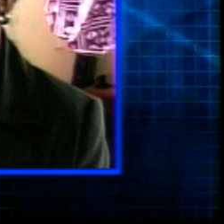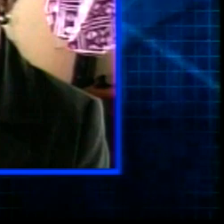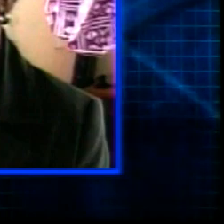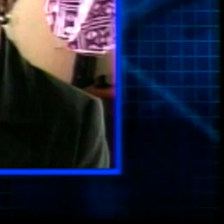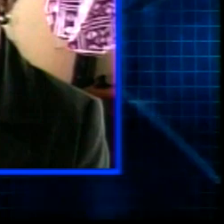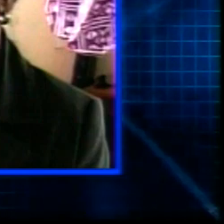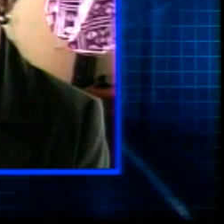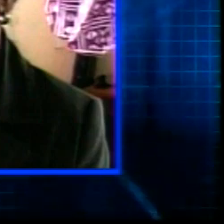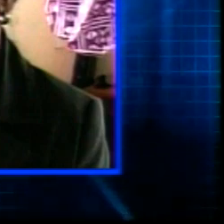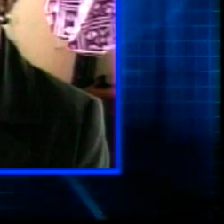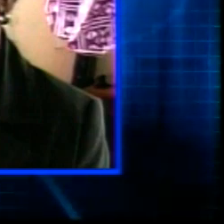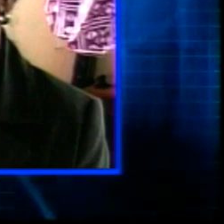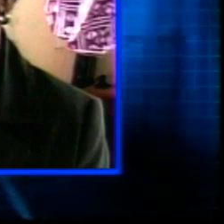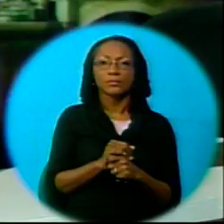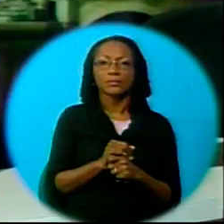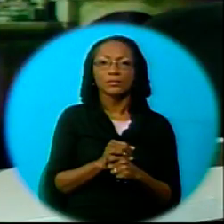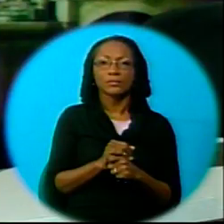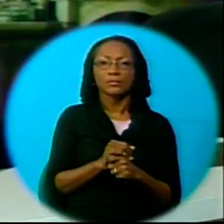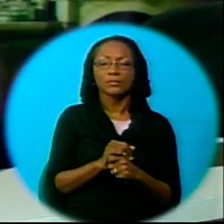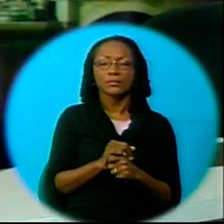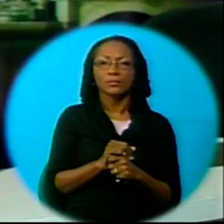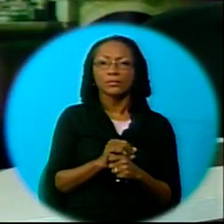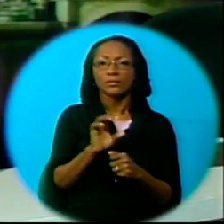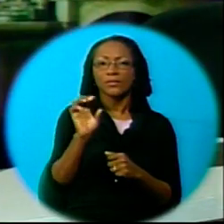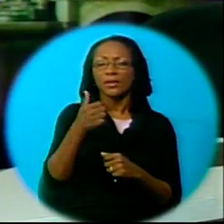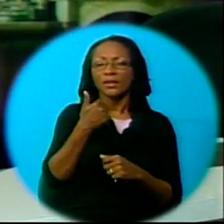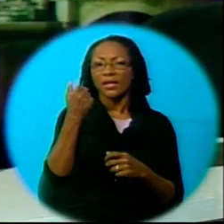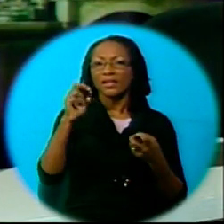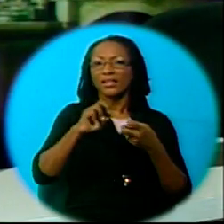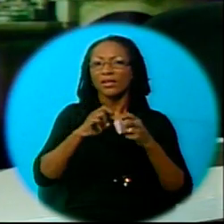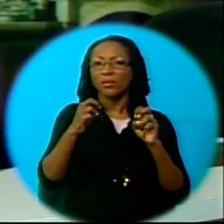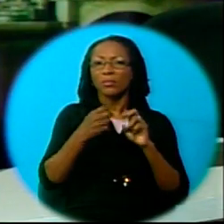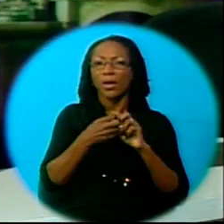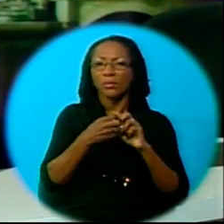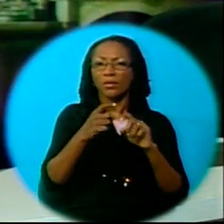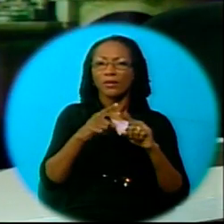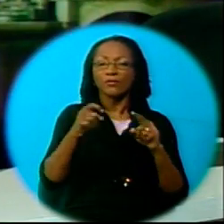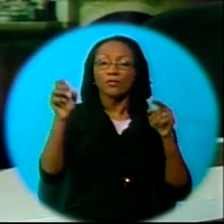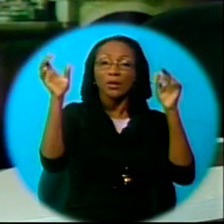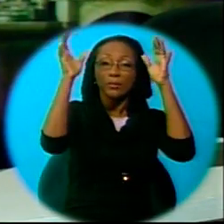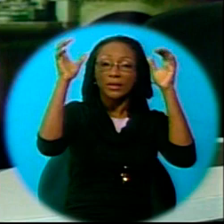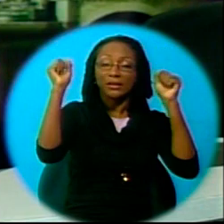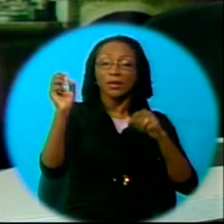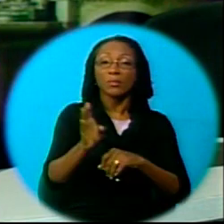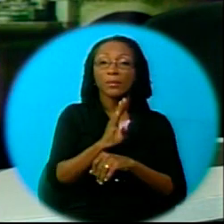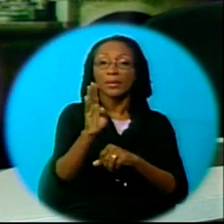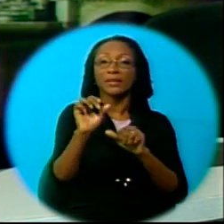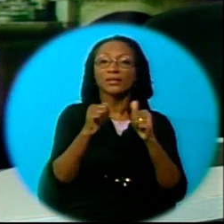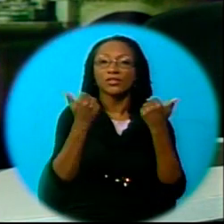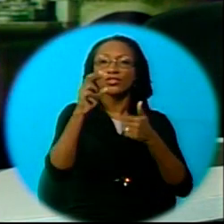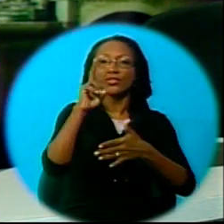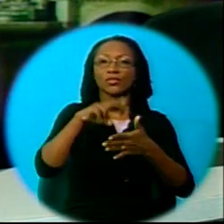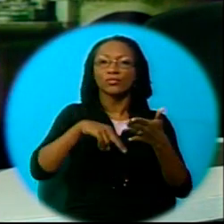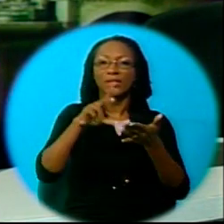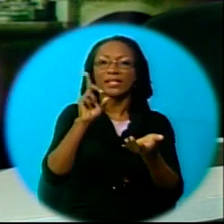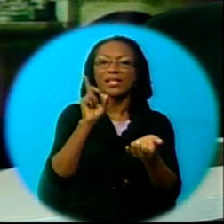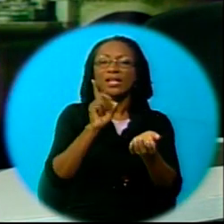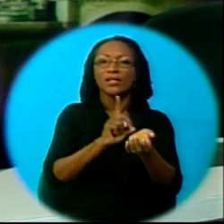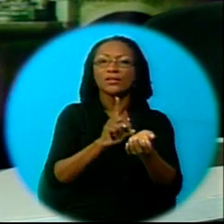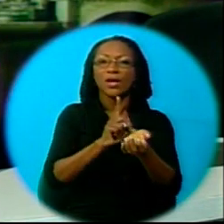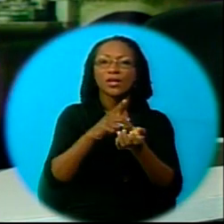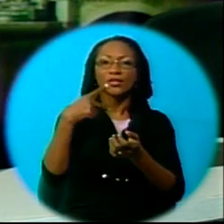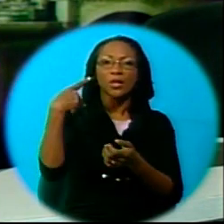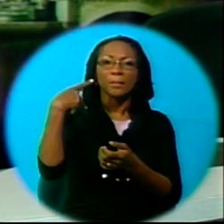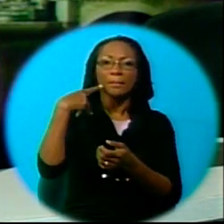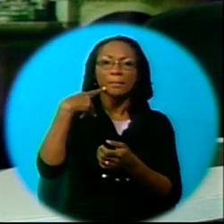ideas in a written format. Another problem, according to President of the Barbados Association of Reading, Dr.